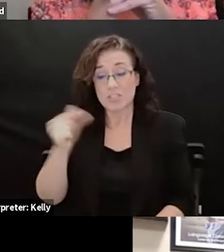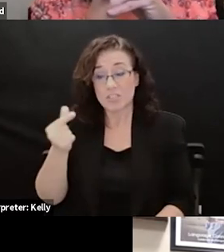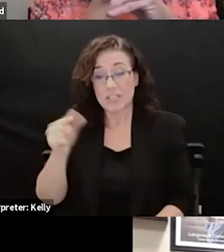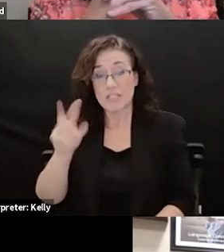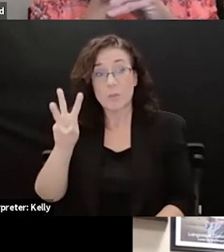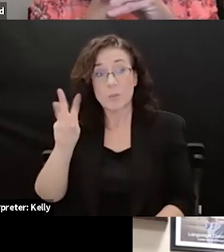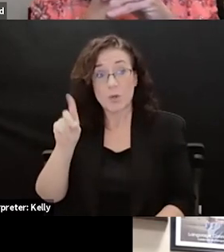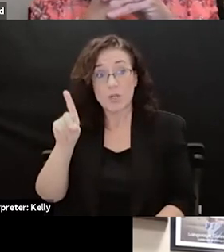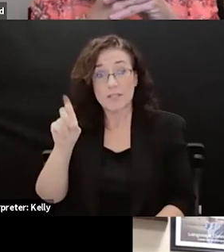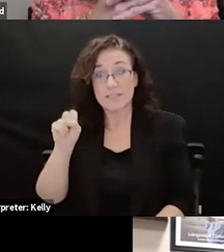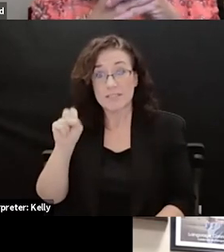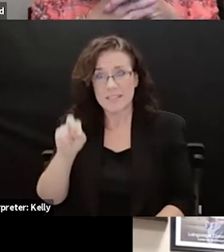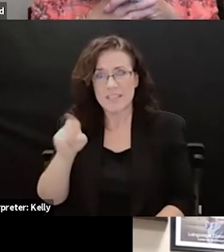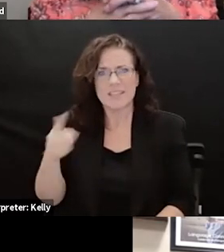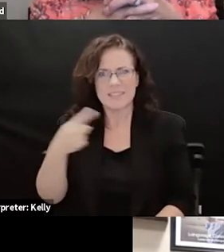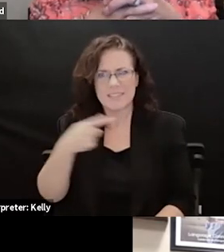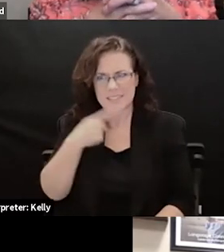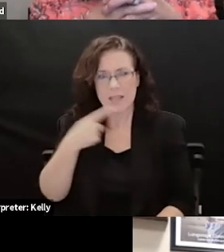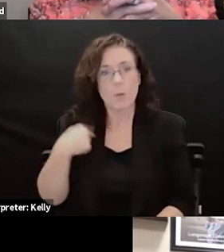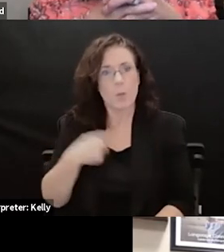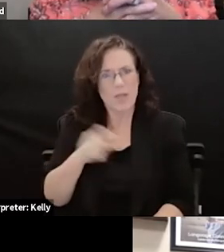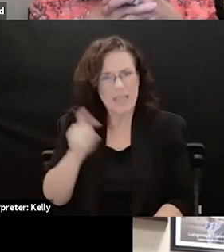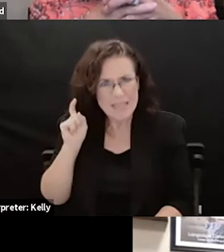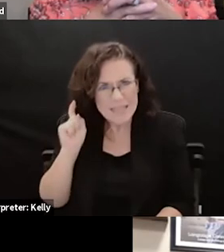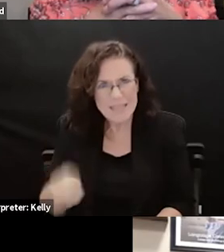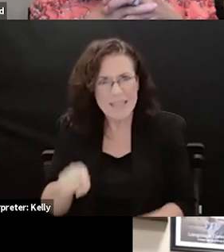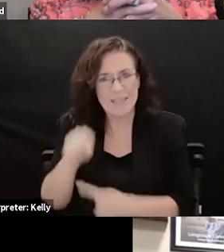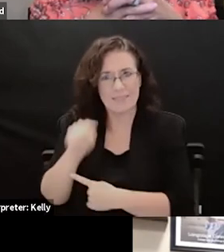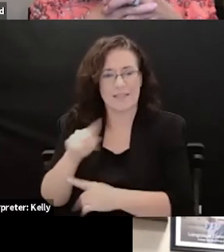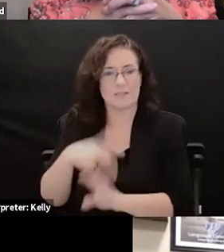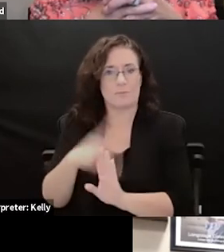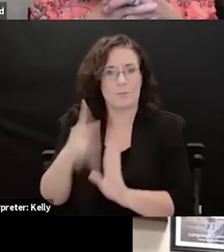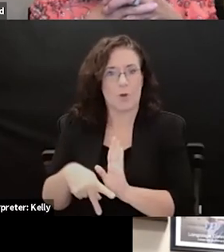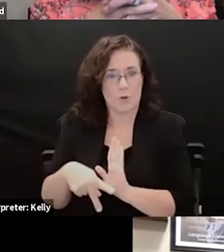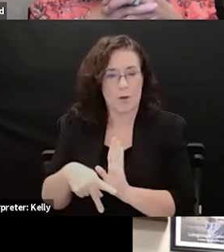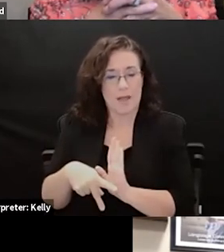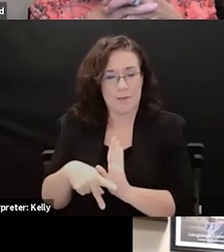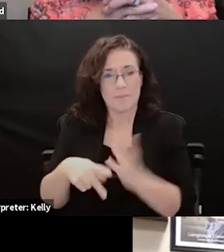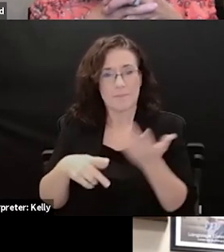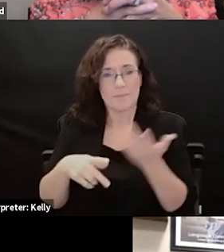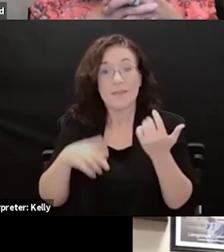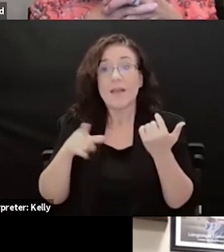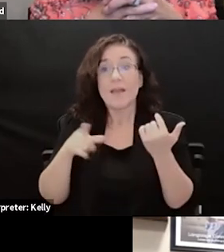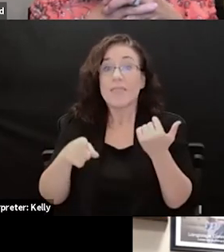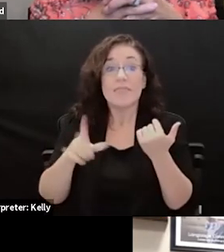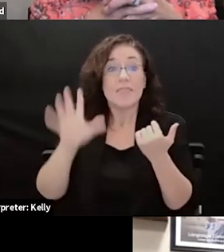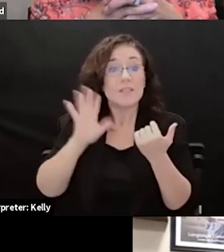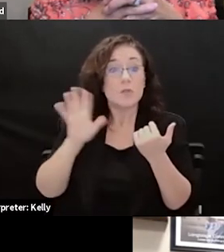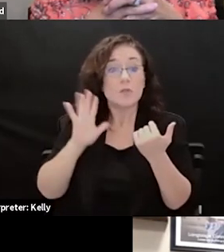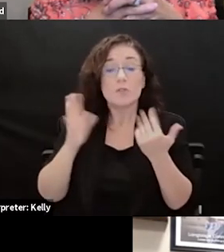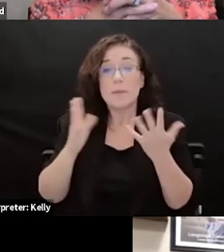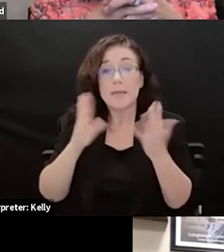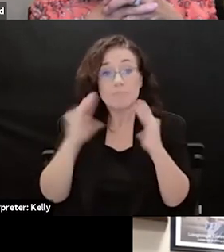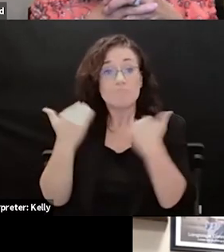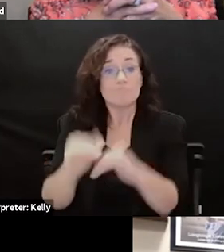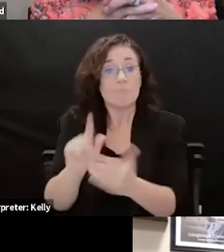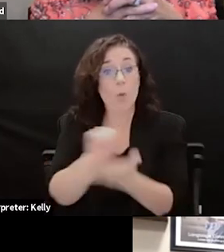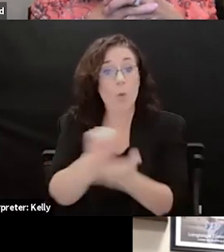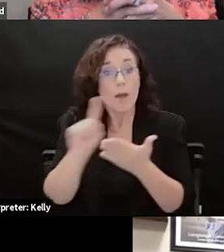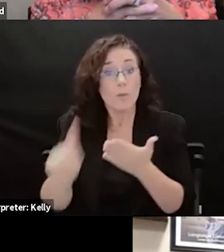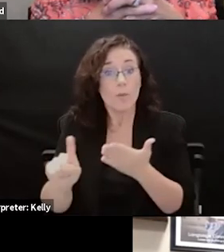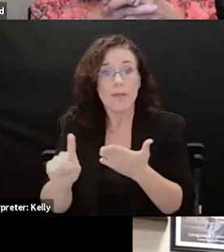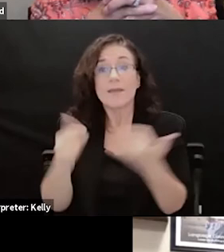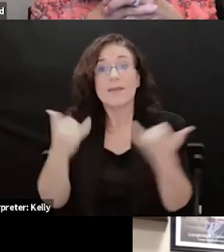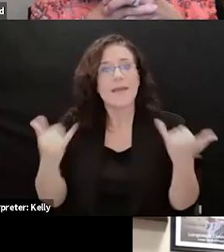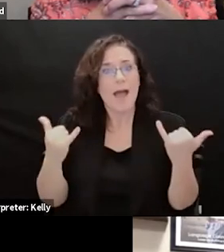a week just to bring up the awareness and now we've expanded to a month i want to see it every day in terms of that as i said my hope is